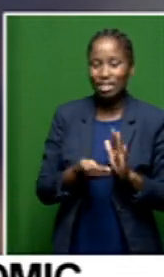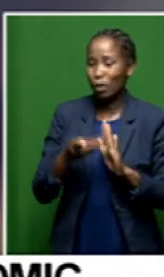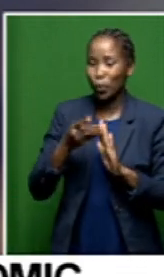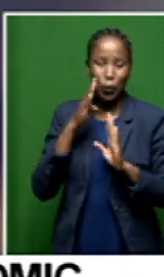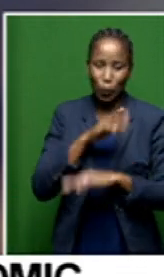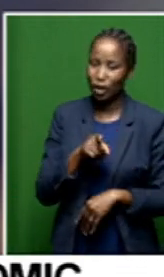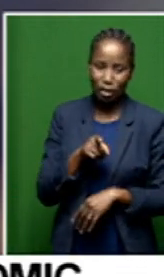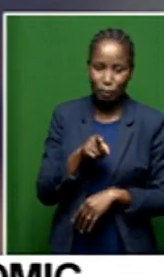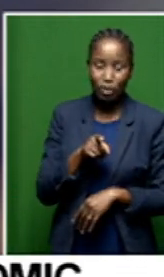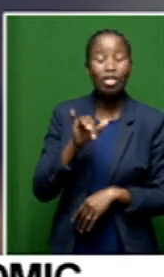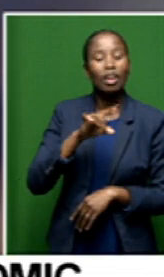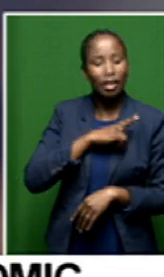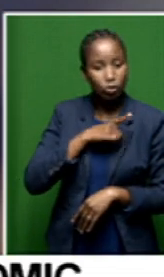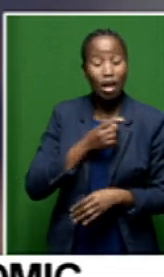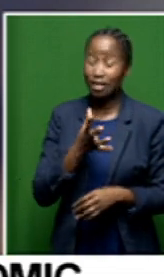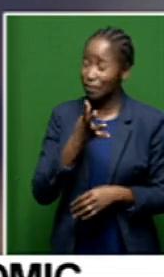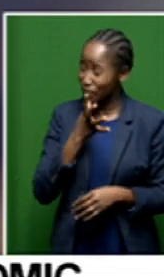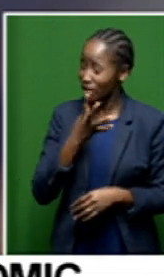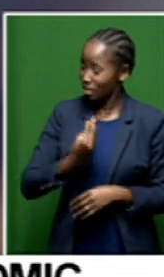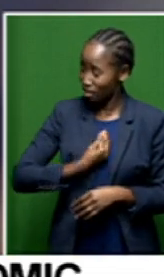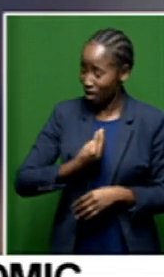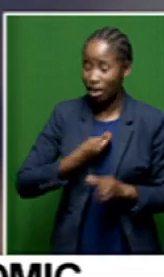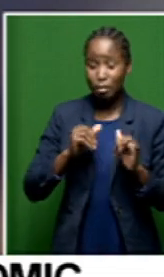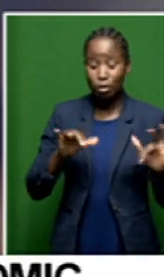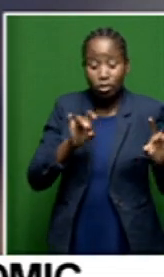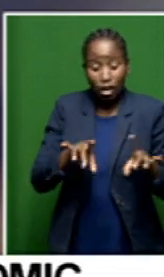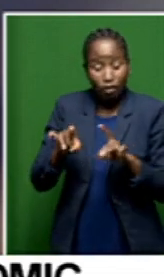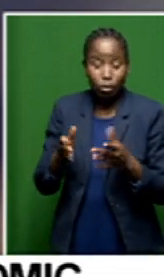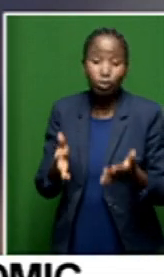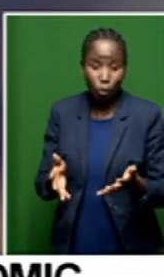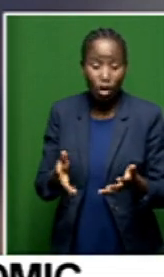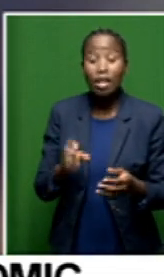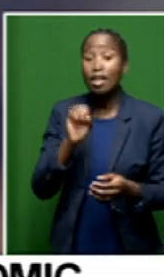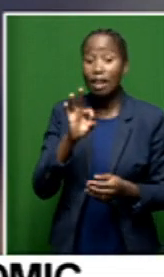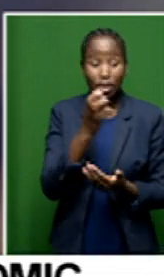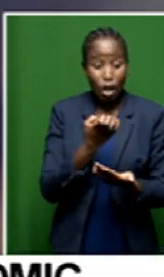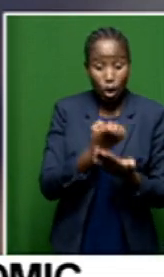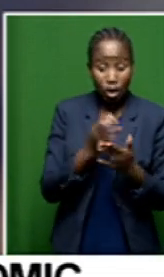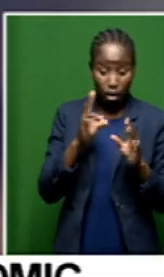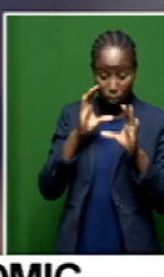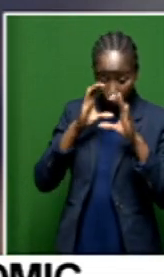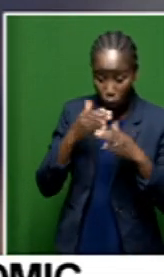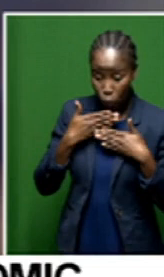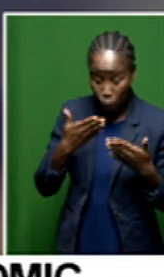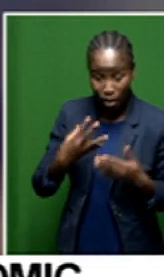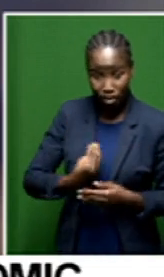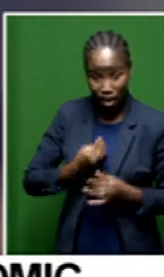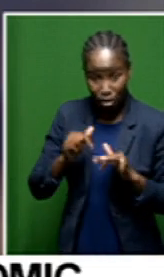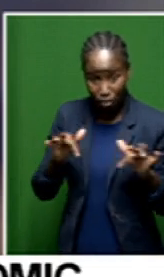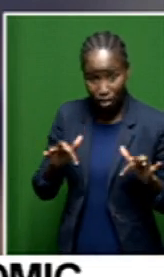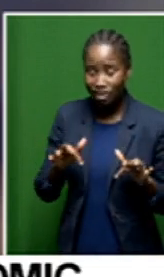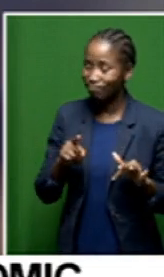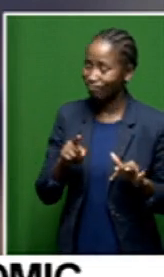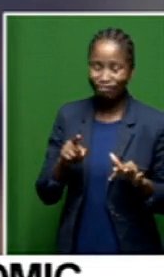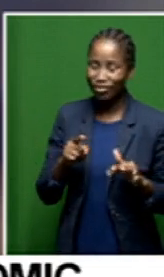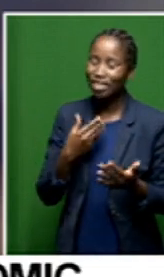lot of the innovative young people currently are. And when you've got an economy that's not absorbing the young people, that's the space that you should create